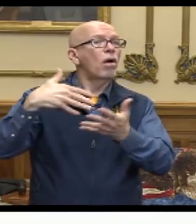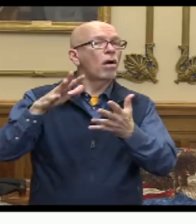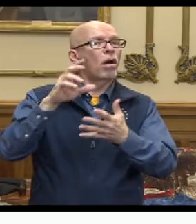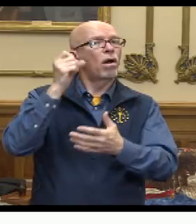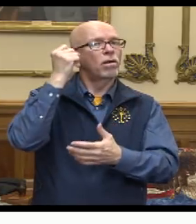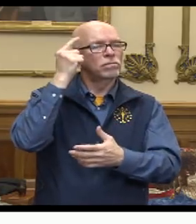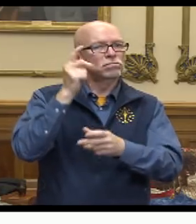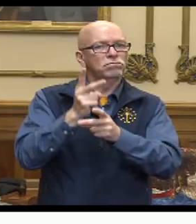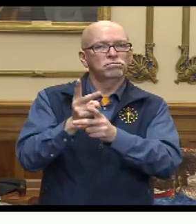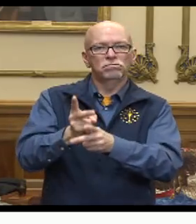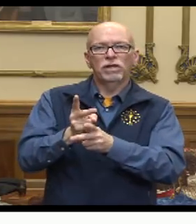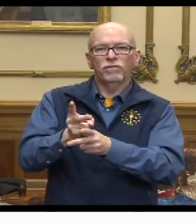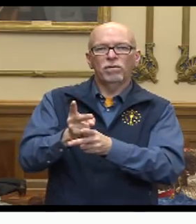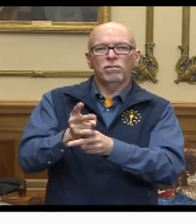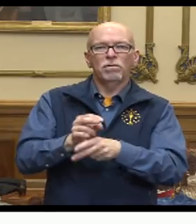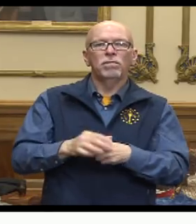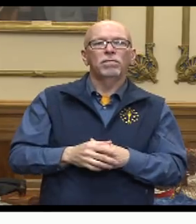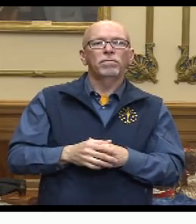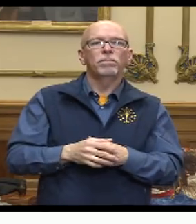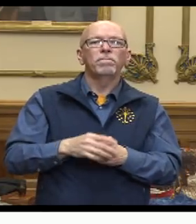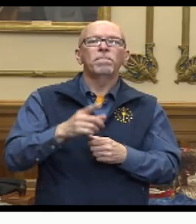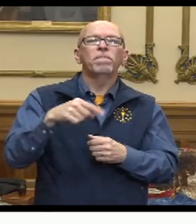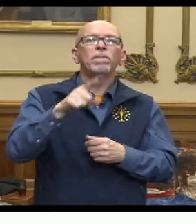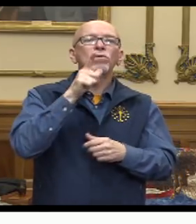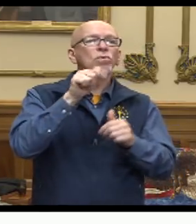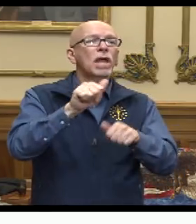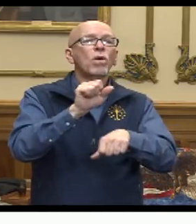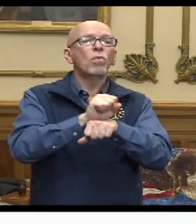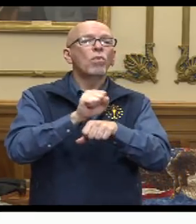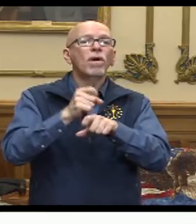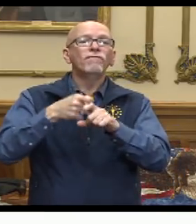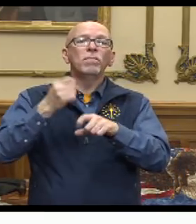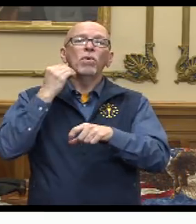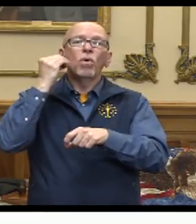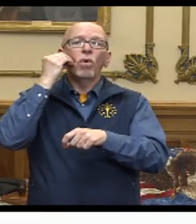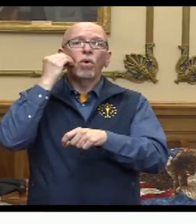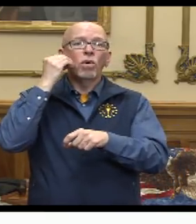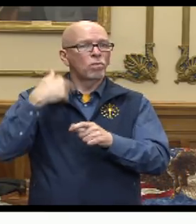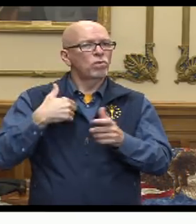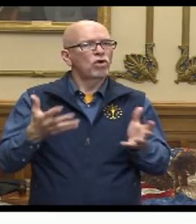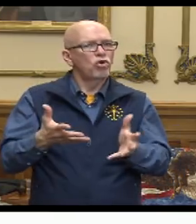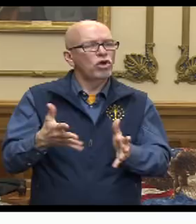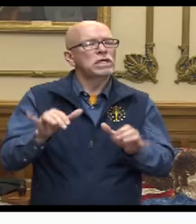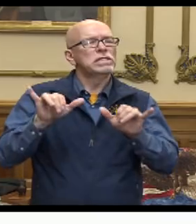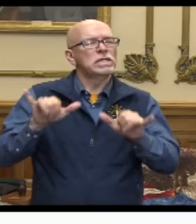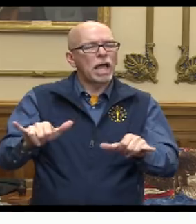cautiously. Those who can work remotely should continue to do so.